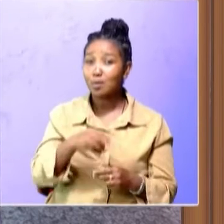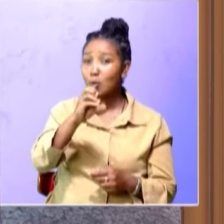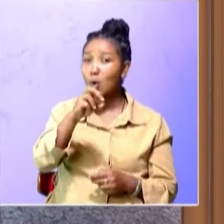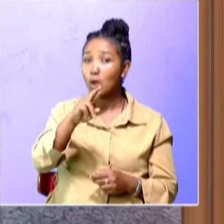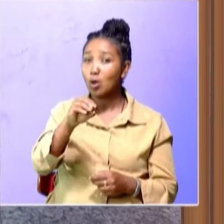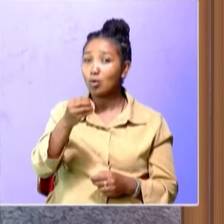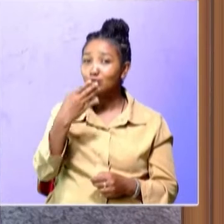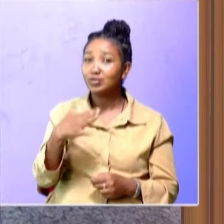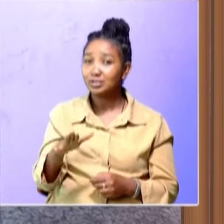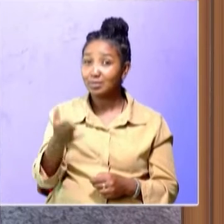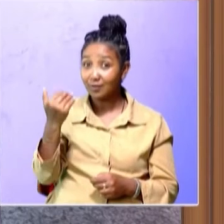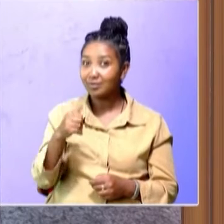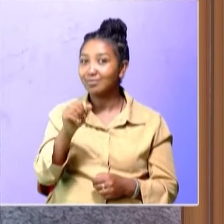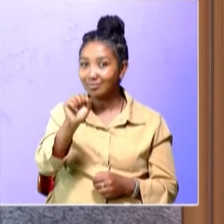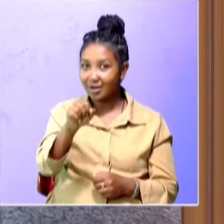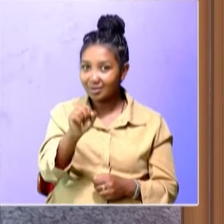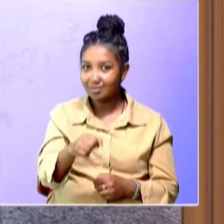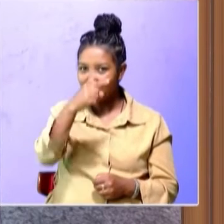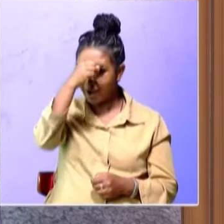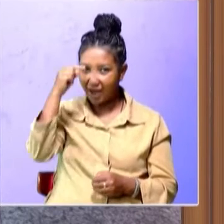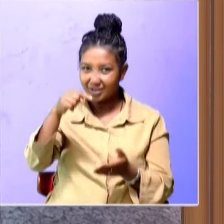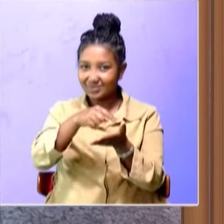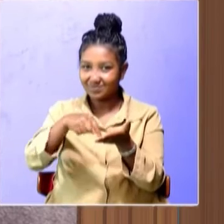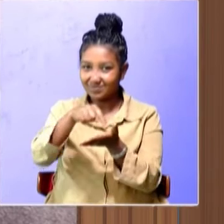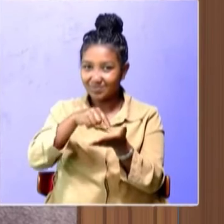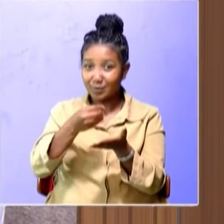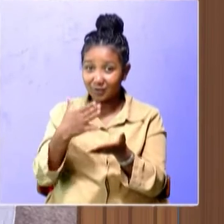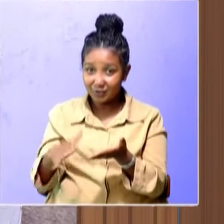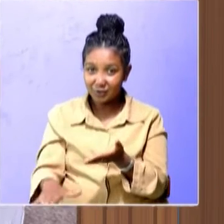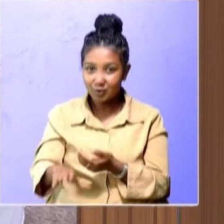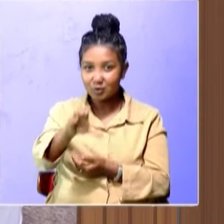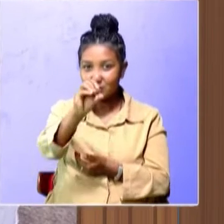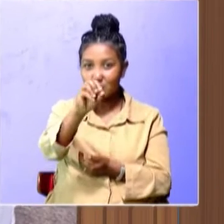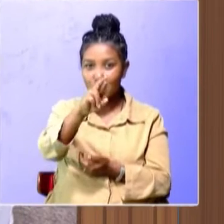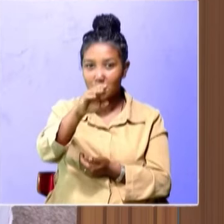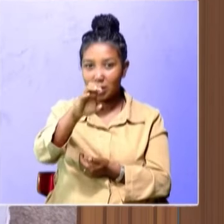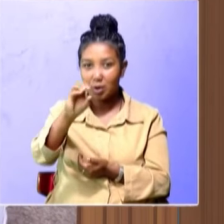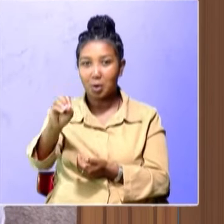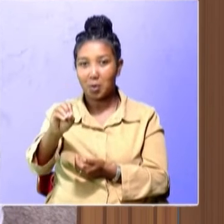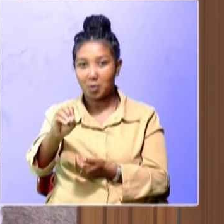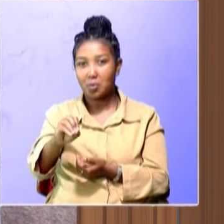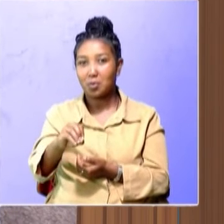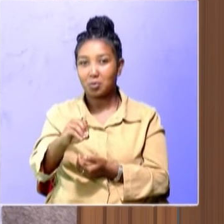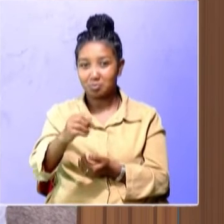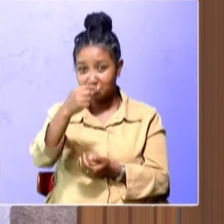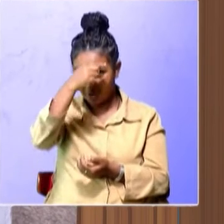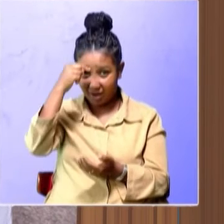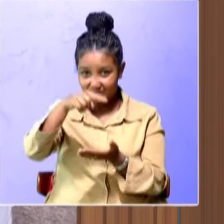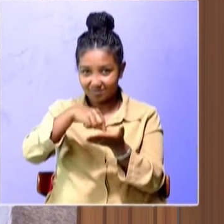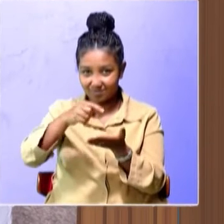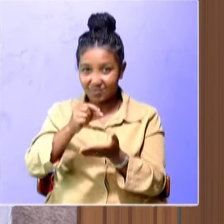Oreo? Yes, you do. Yeah, it's very common, yeah? We can find it simply in every shops.